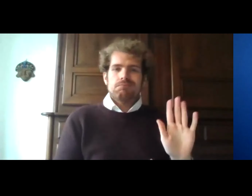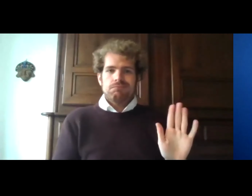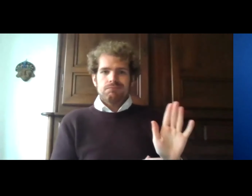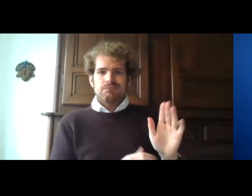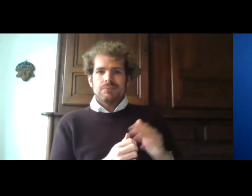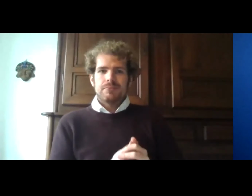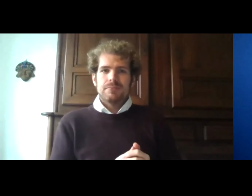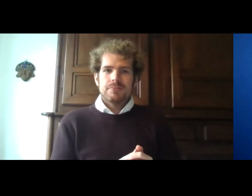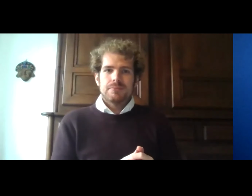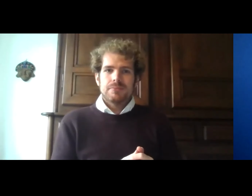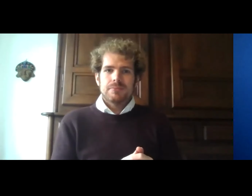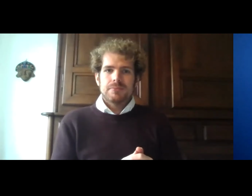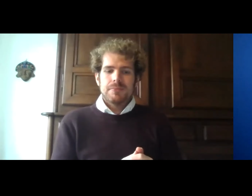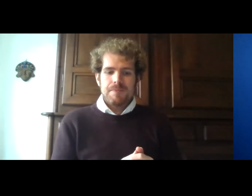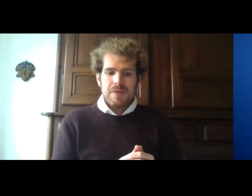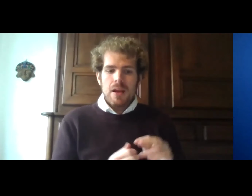considered less than